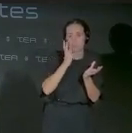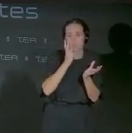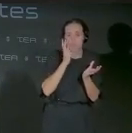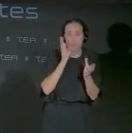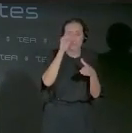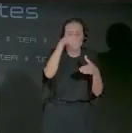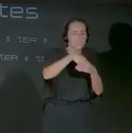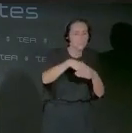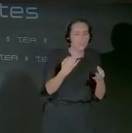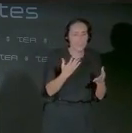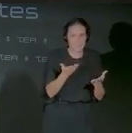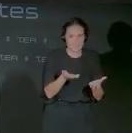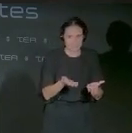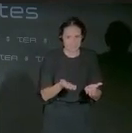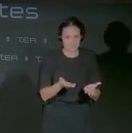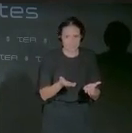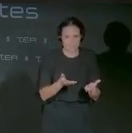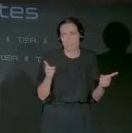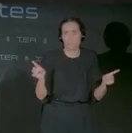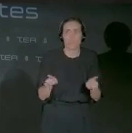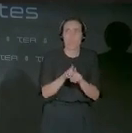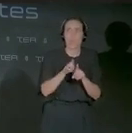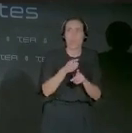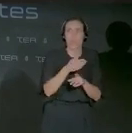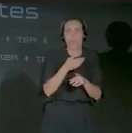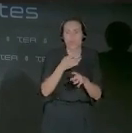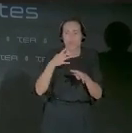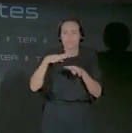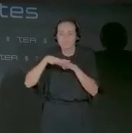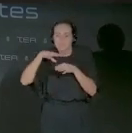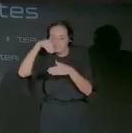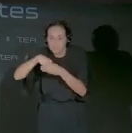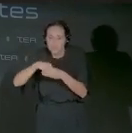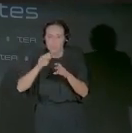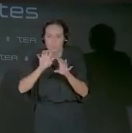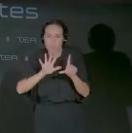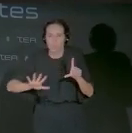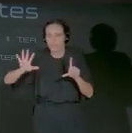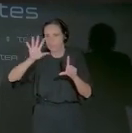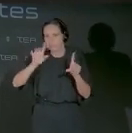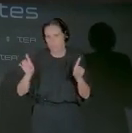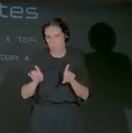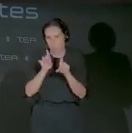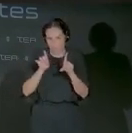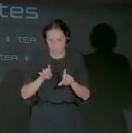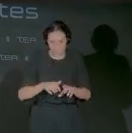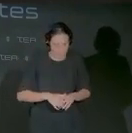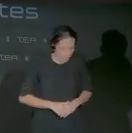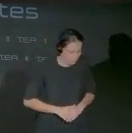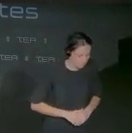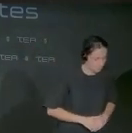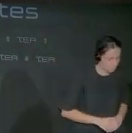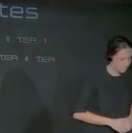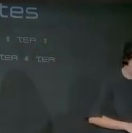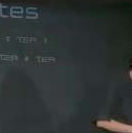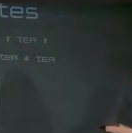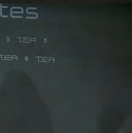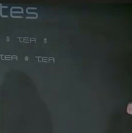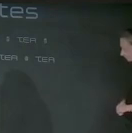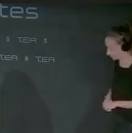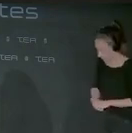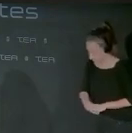3D was the reason people went into the virtual world, well, they wouldn't bother because the real world's 3D.